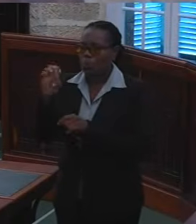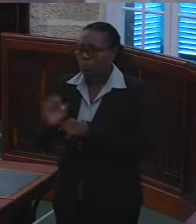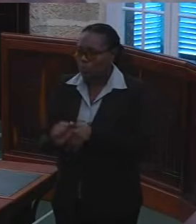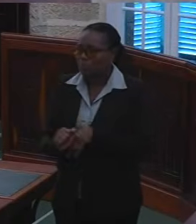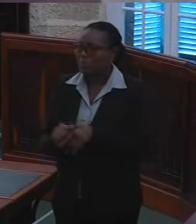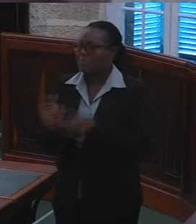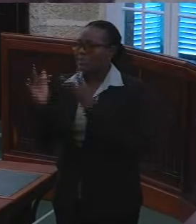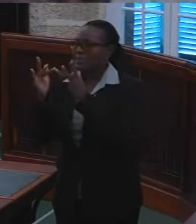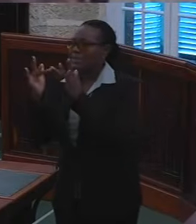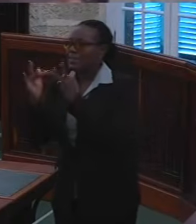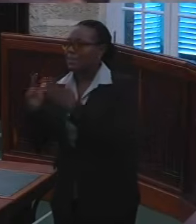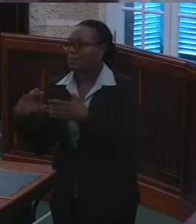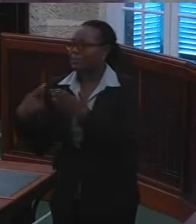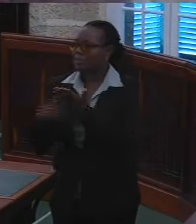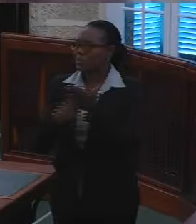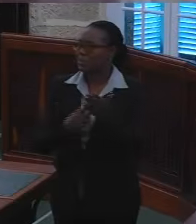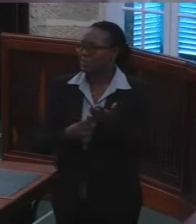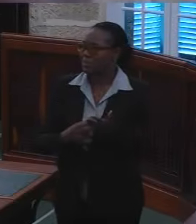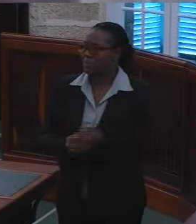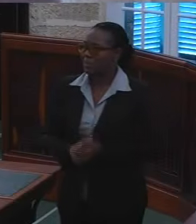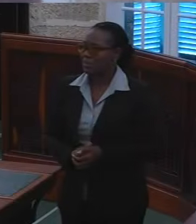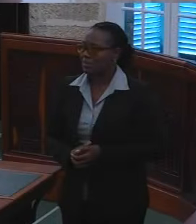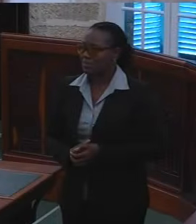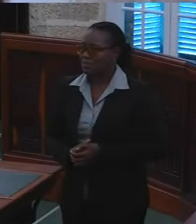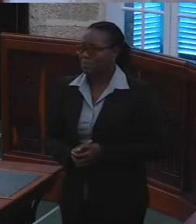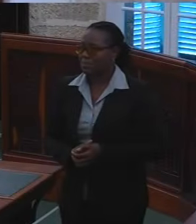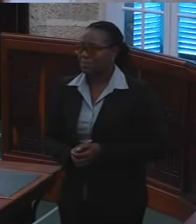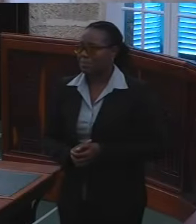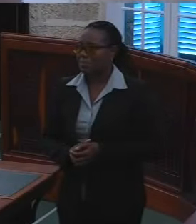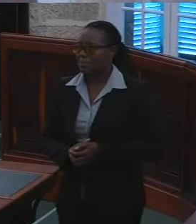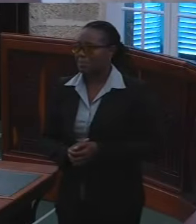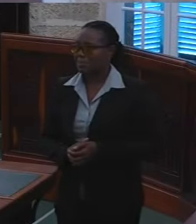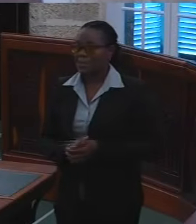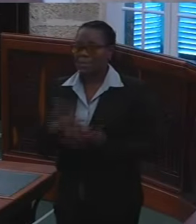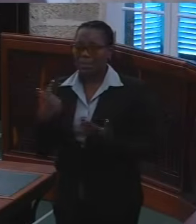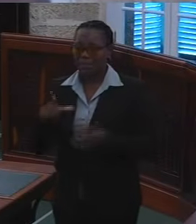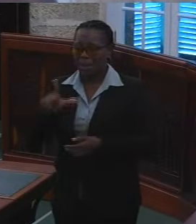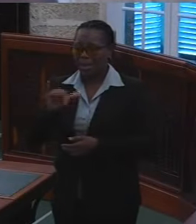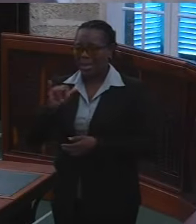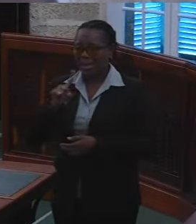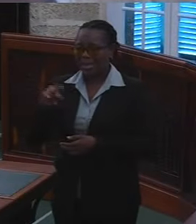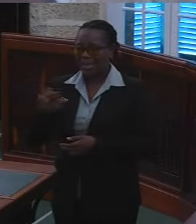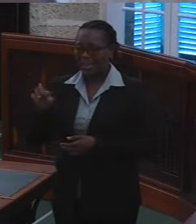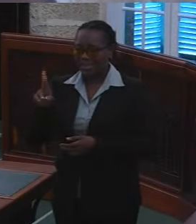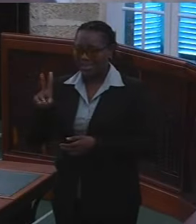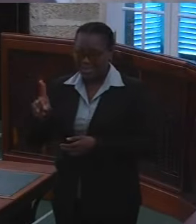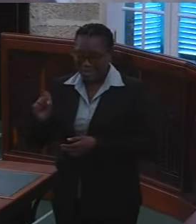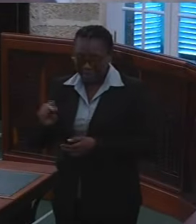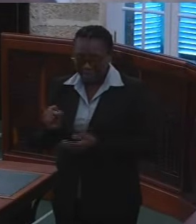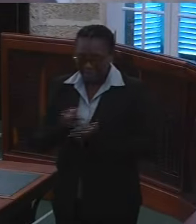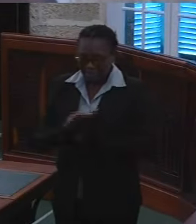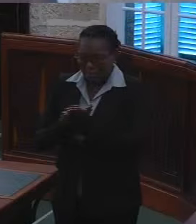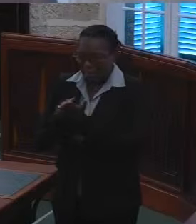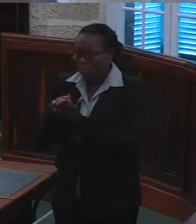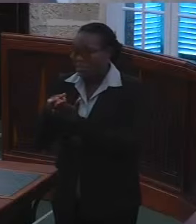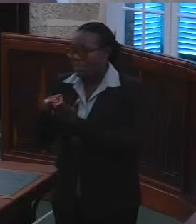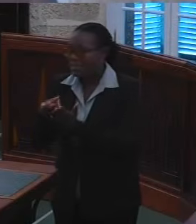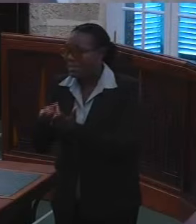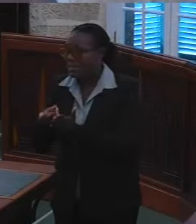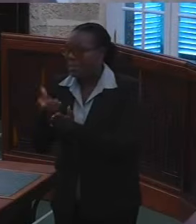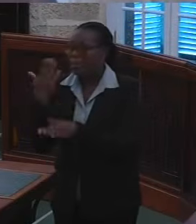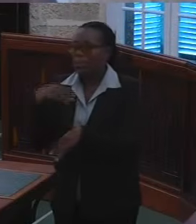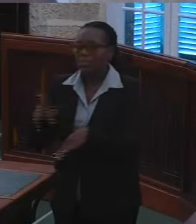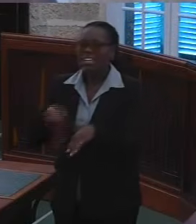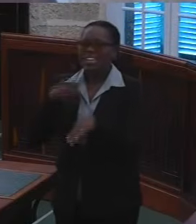pulchers, those canthropids, those lizards, and we talk about all those animals and things because that is what she likes. She likes